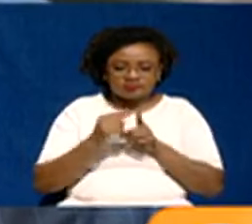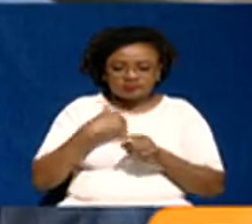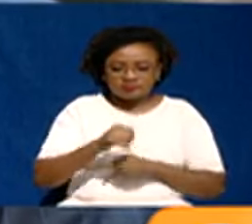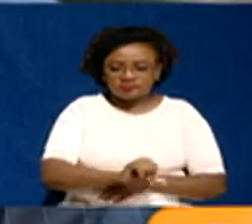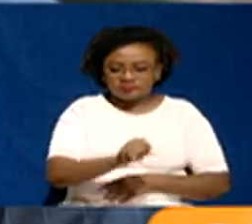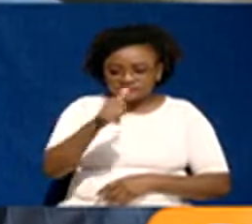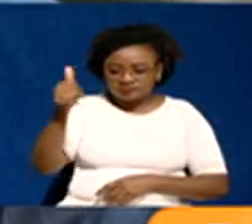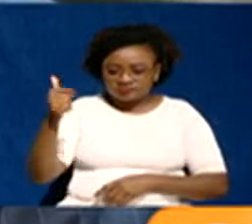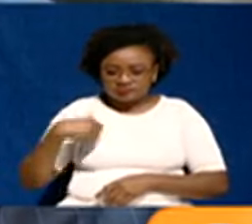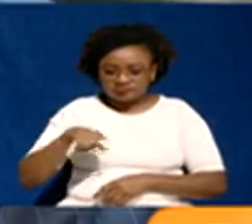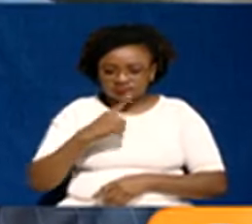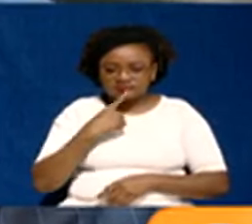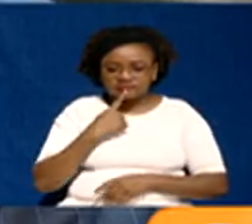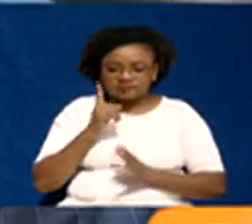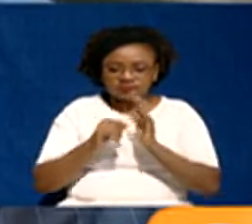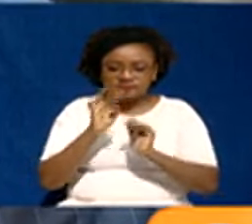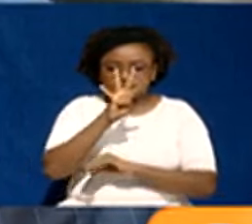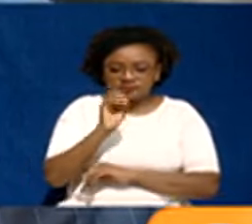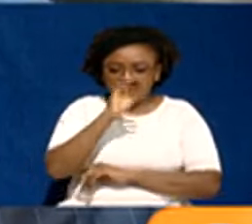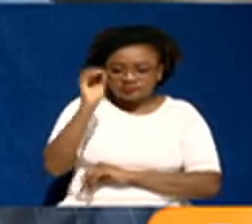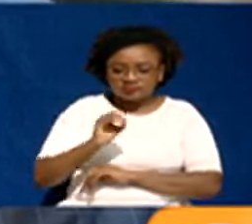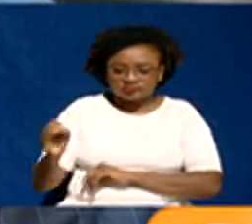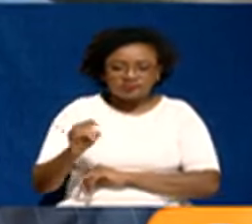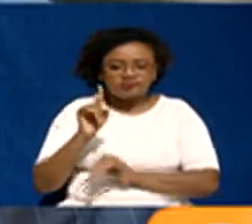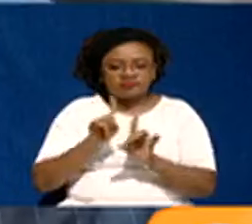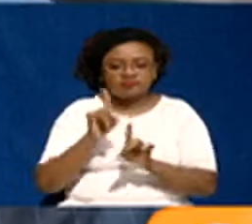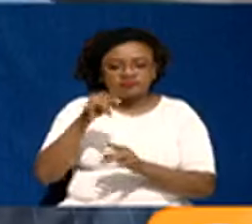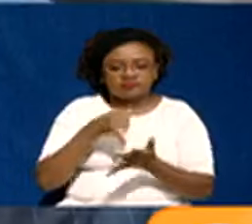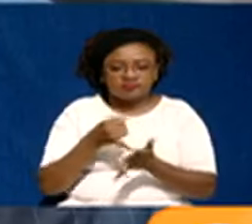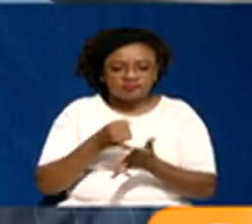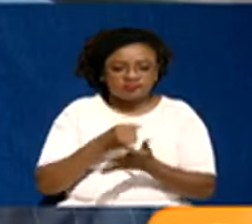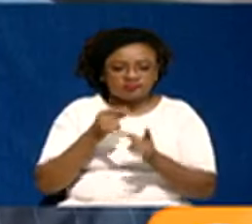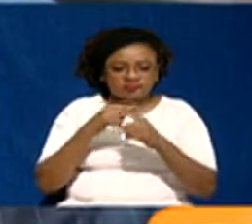say 40% household contribution and the